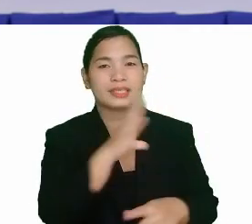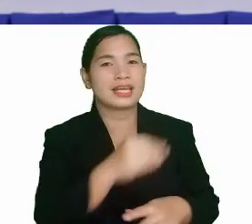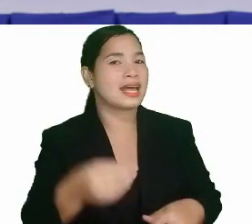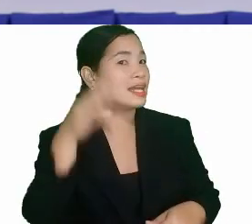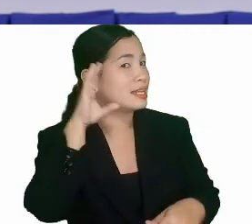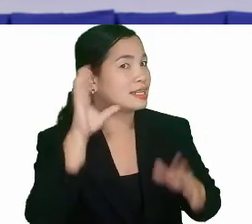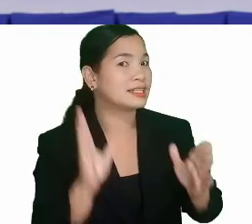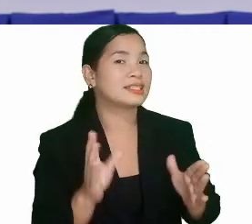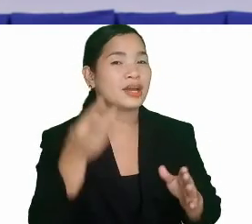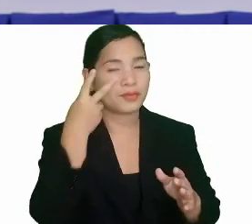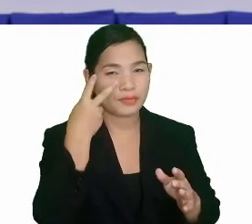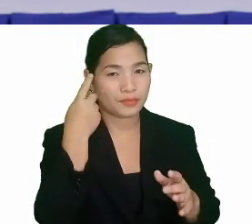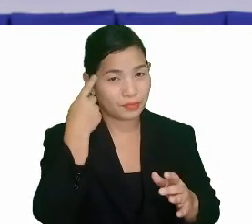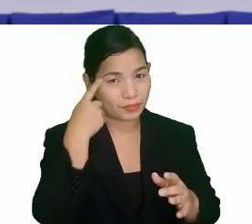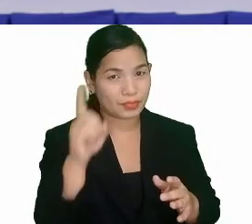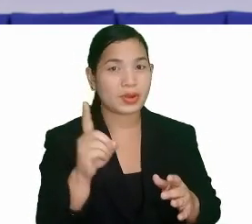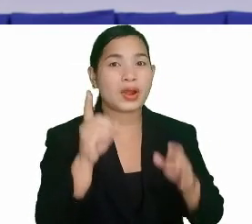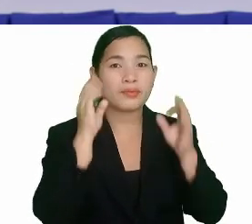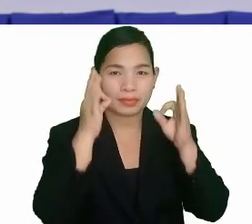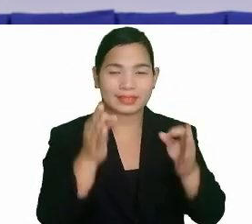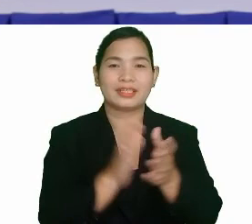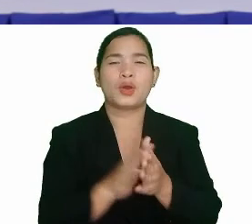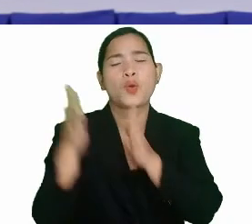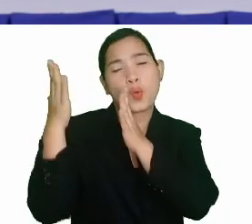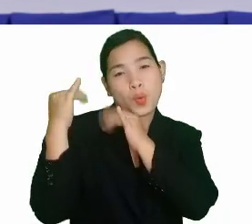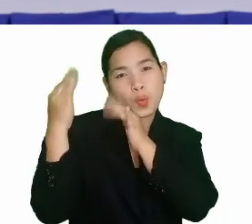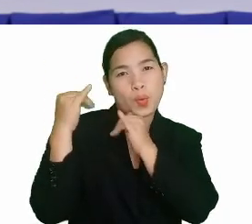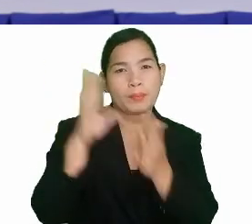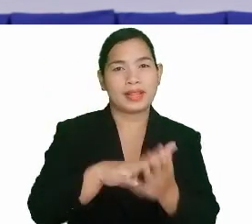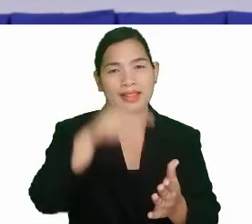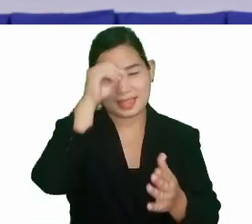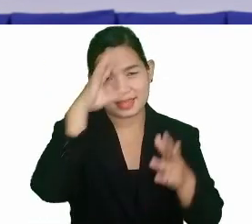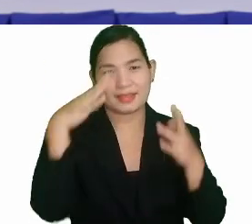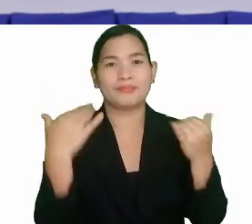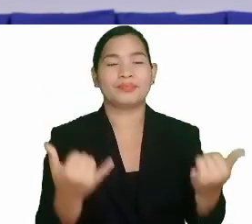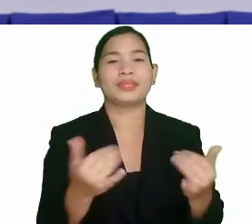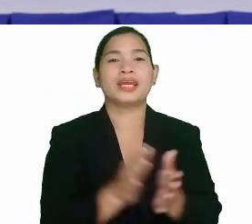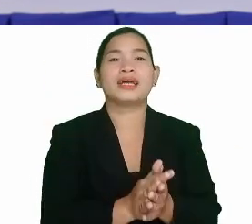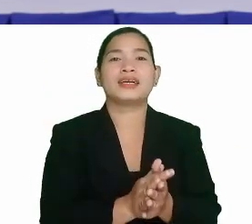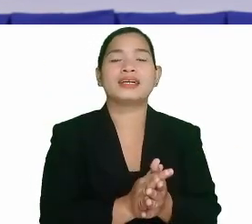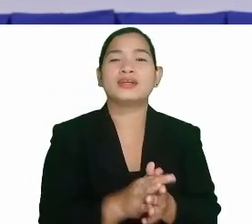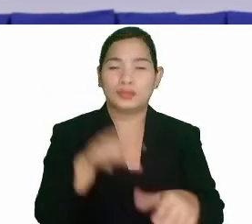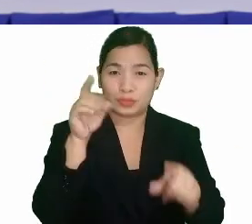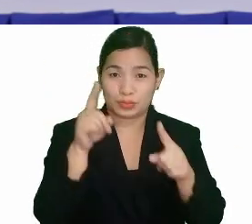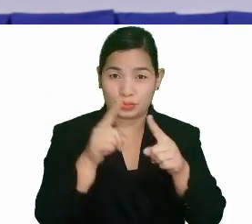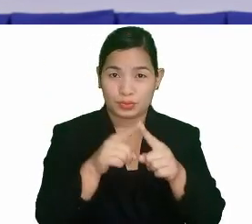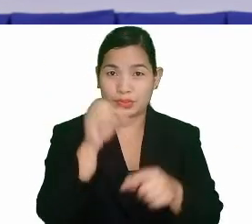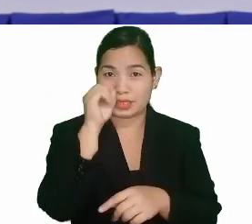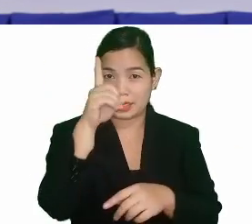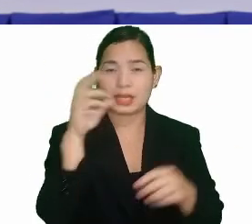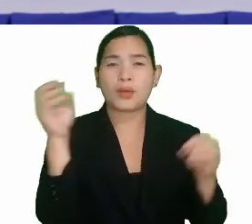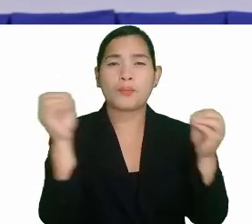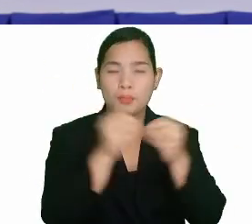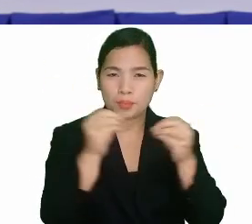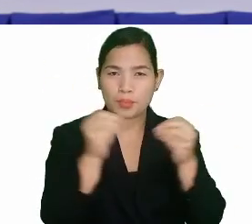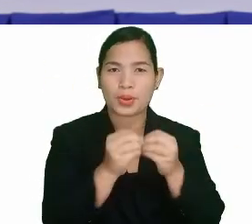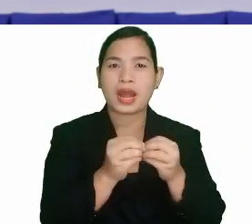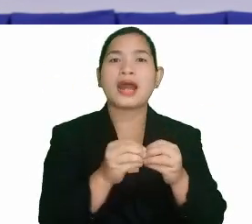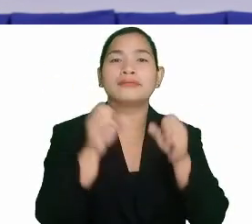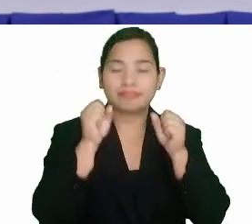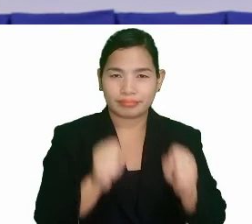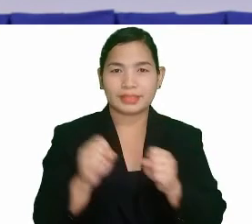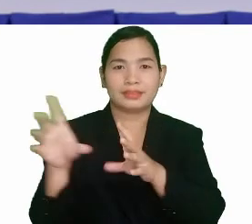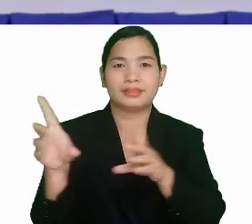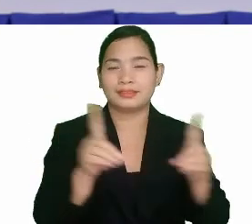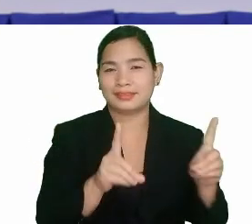for tuning in. Hope you learned something today. For you to understand our topic further, you may do the exercises